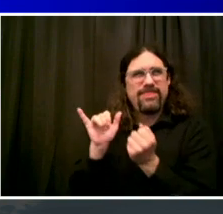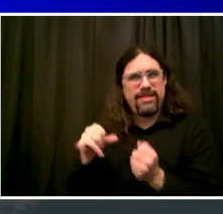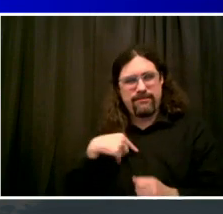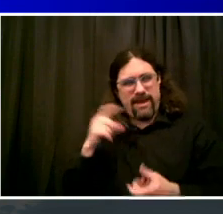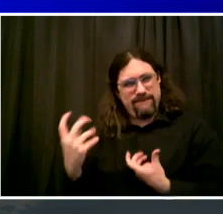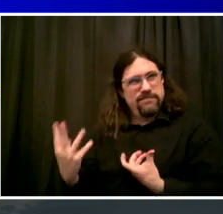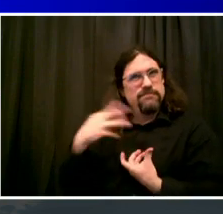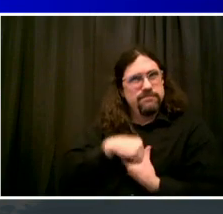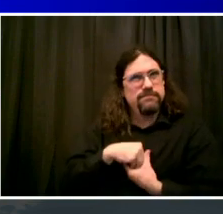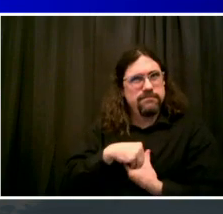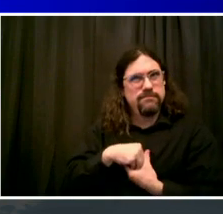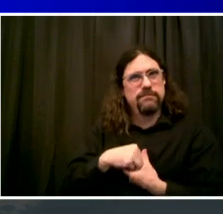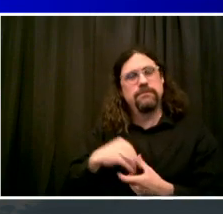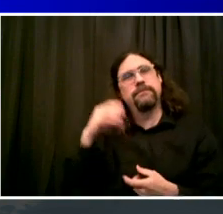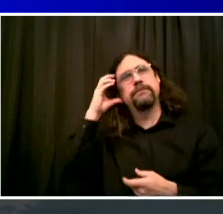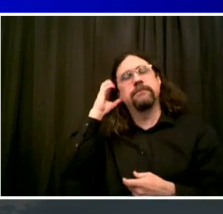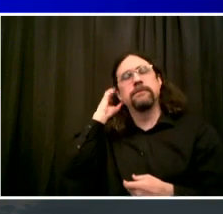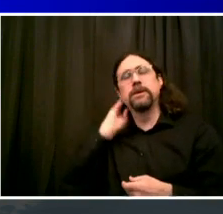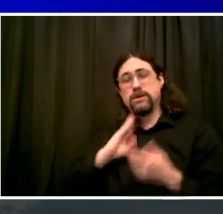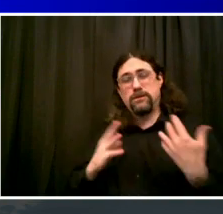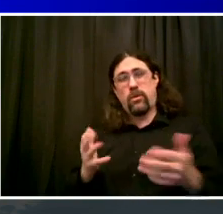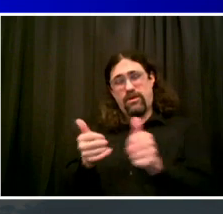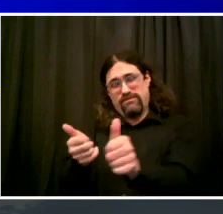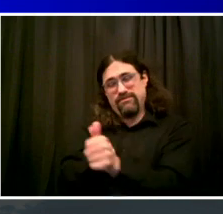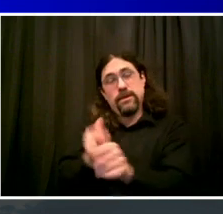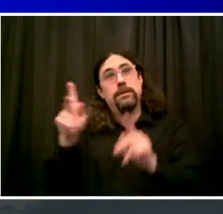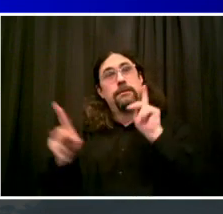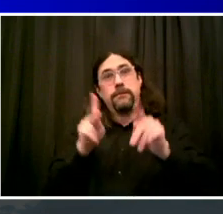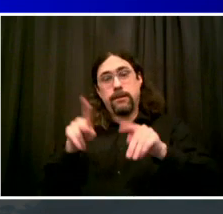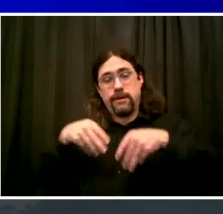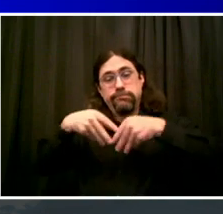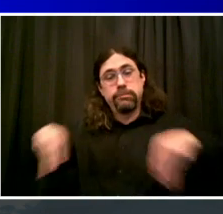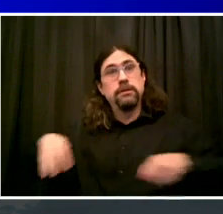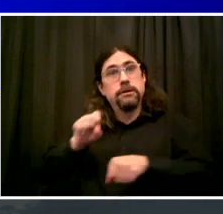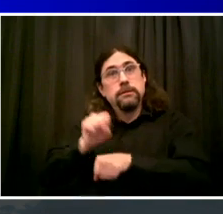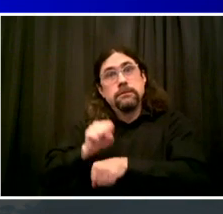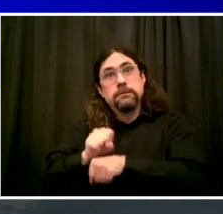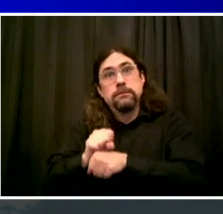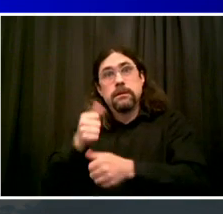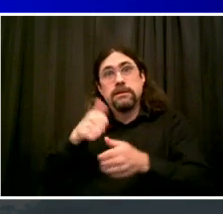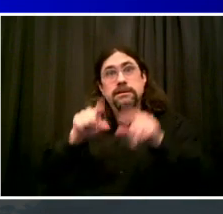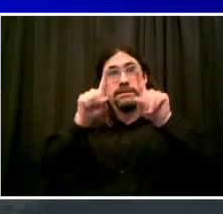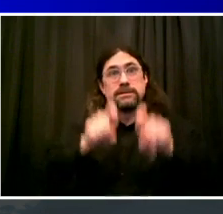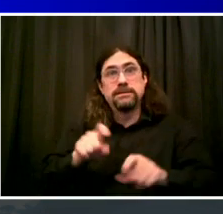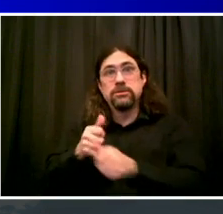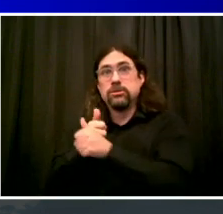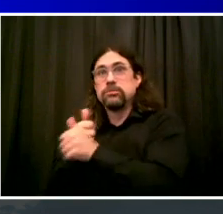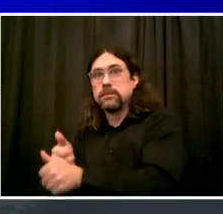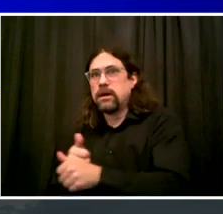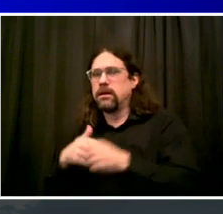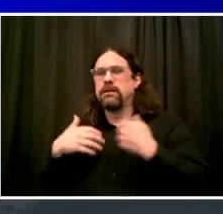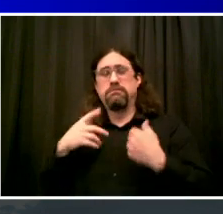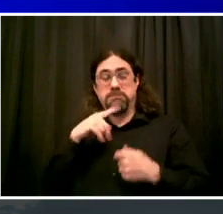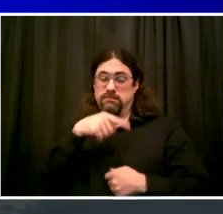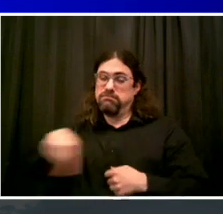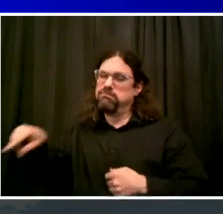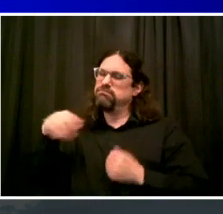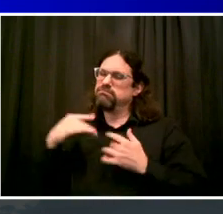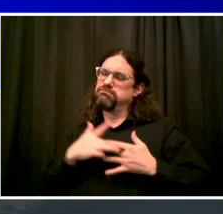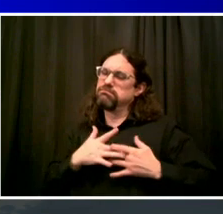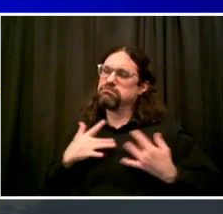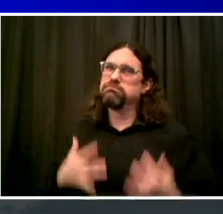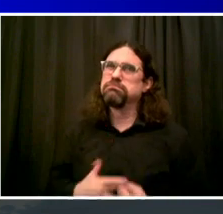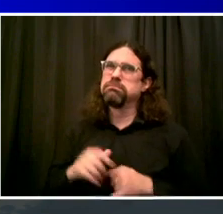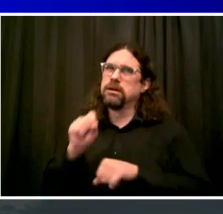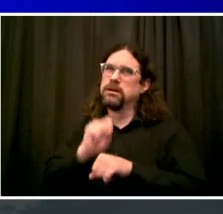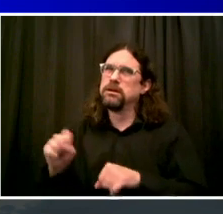Folks who come out of our great health agencies and have been steeped in that philosophy of being there for each and every New Yorker. I last